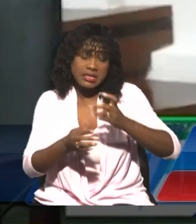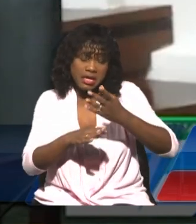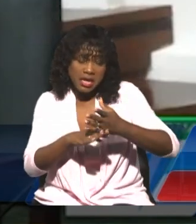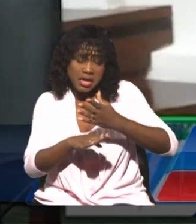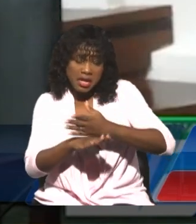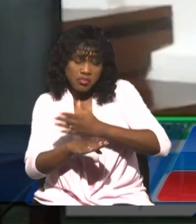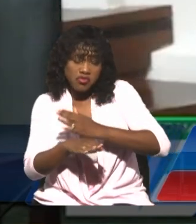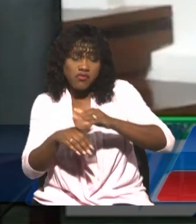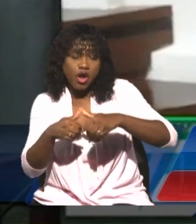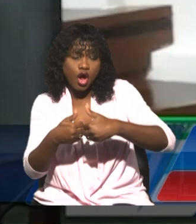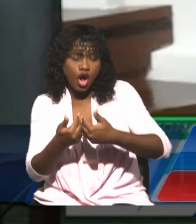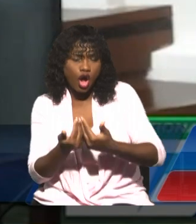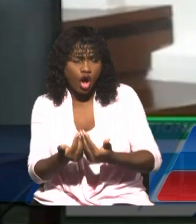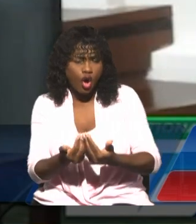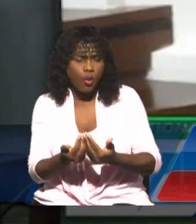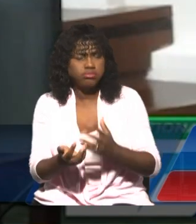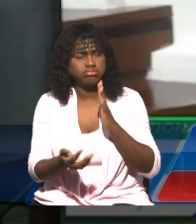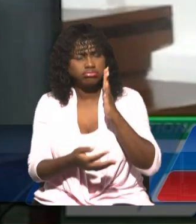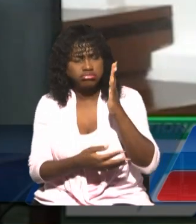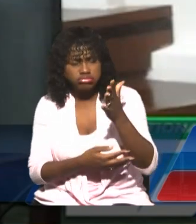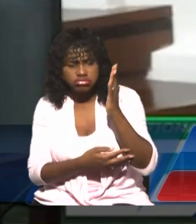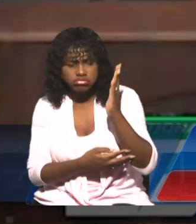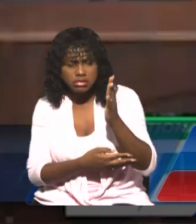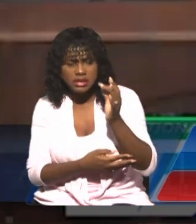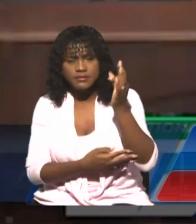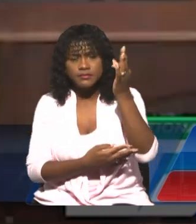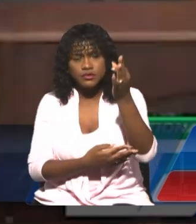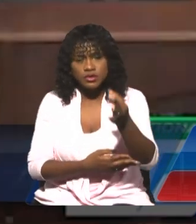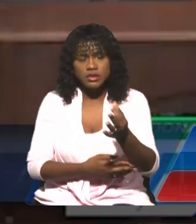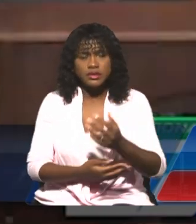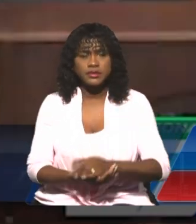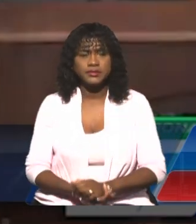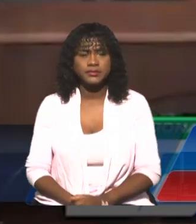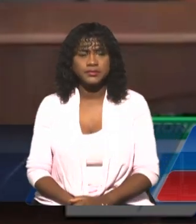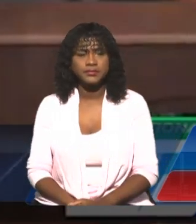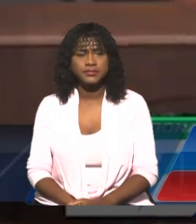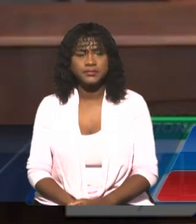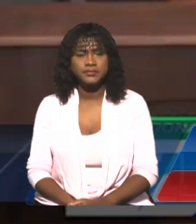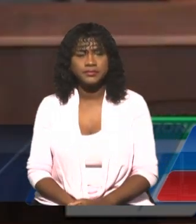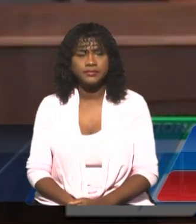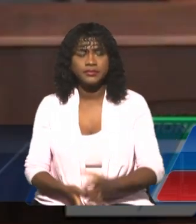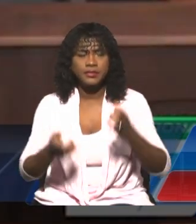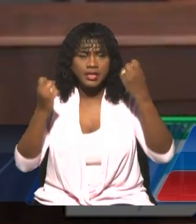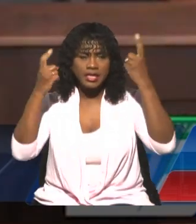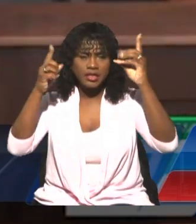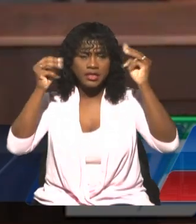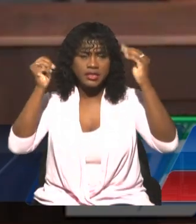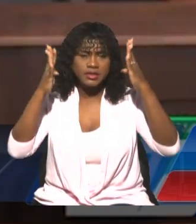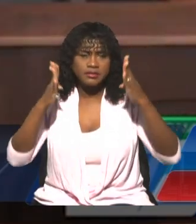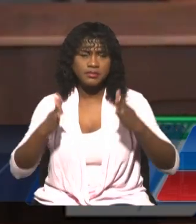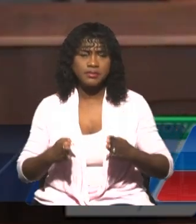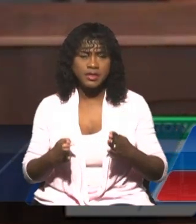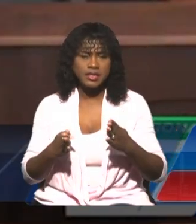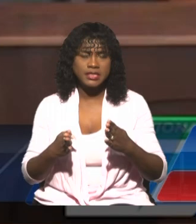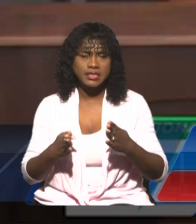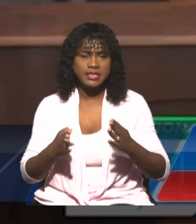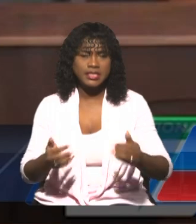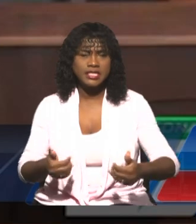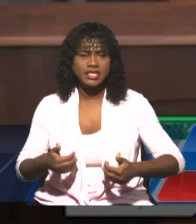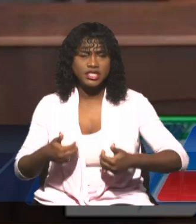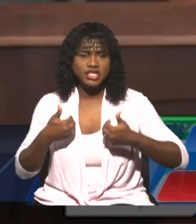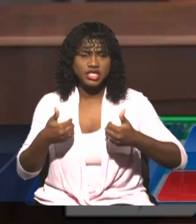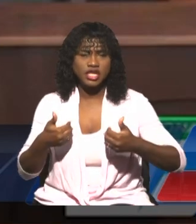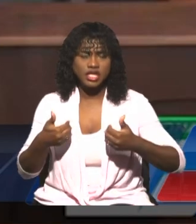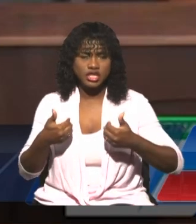you articulate your view in future. And Education Minister Dr. Nyan Gadsby-Dolly challenged the